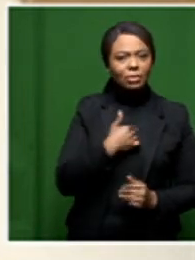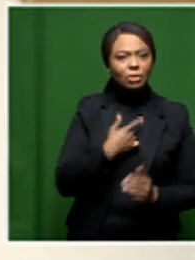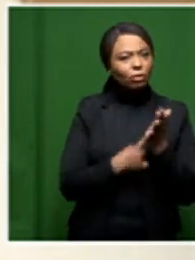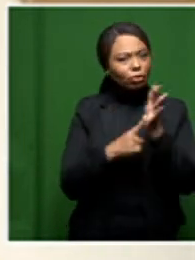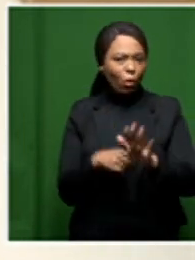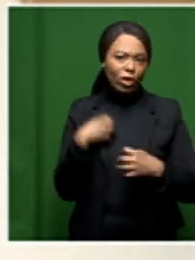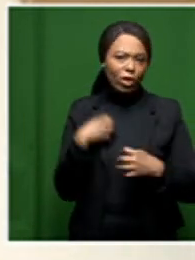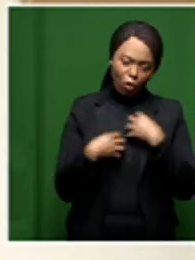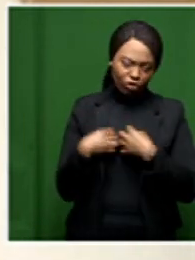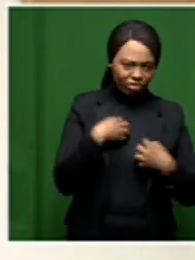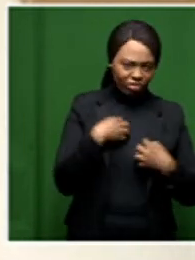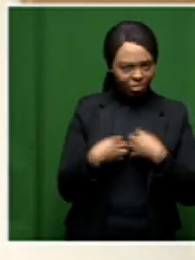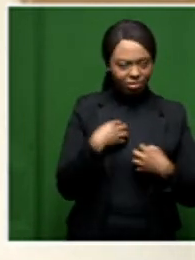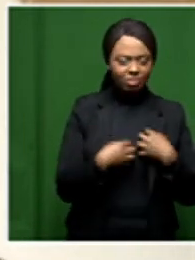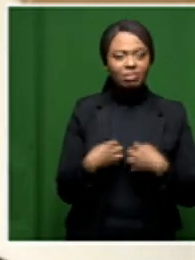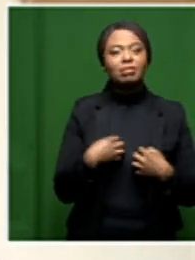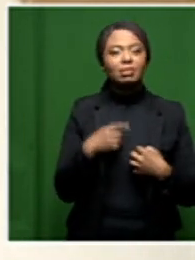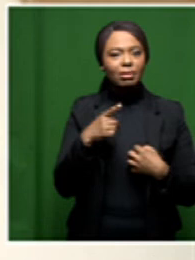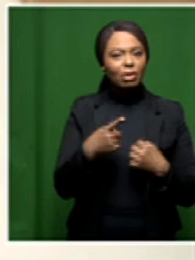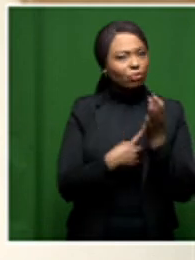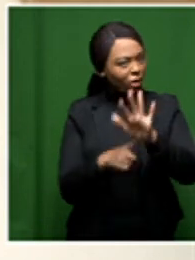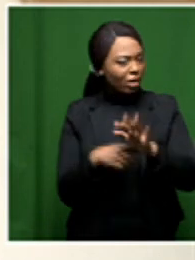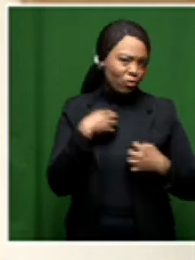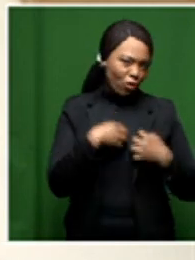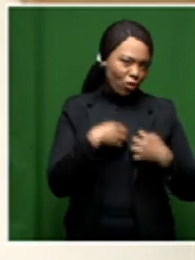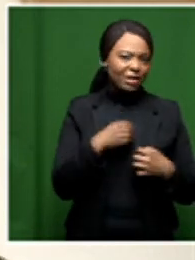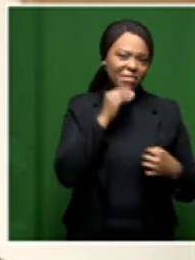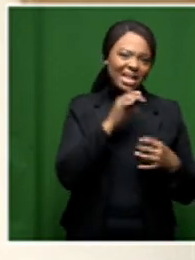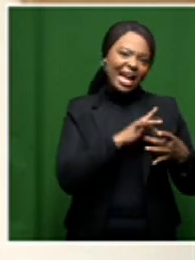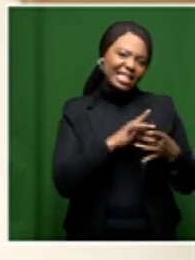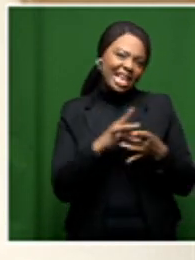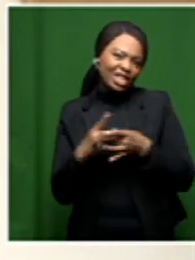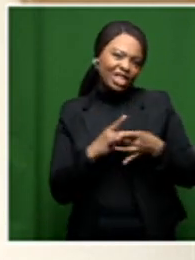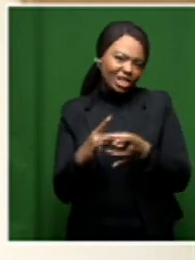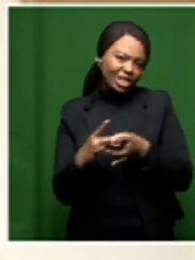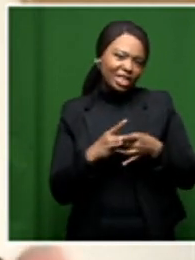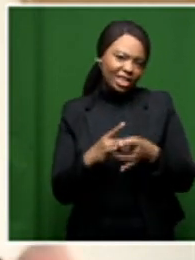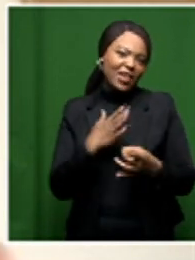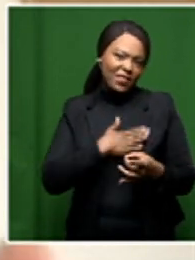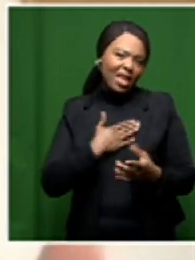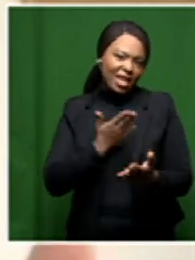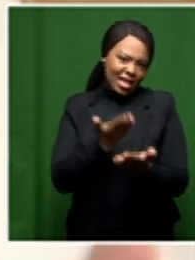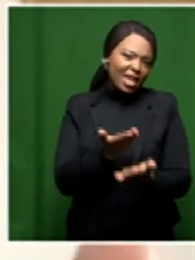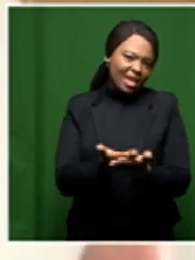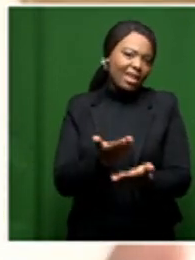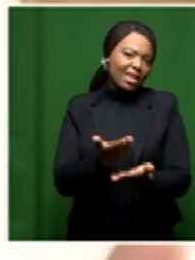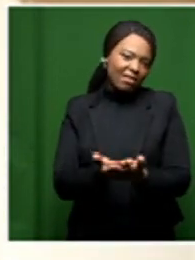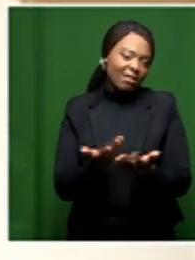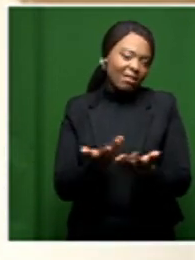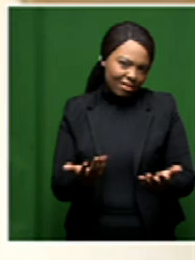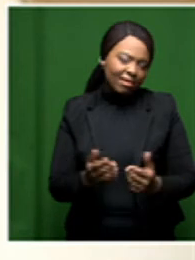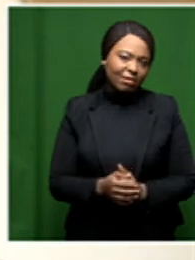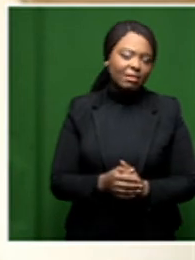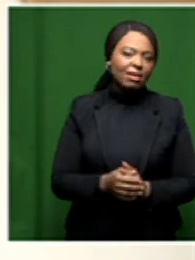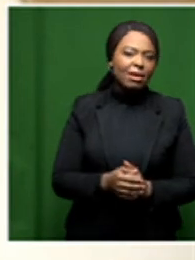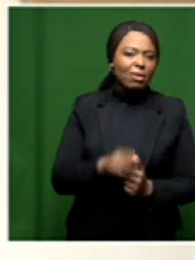you feel an emotional attachment to something, then you want to try and preserve it. It's much like with a pet owner.